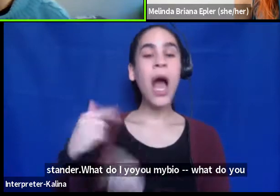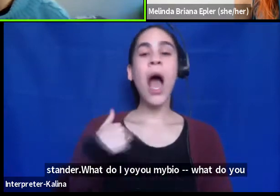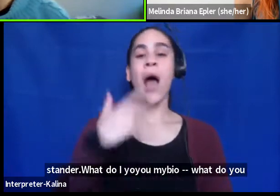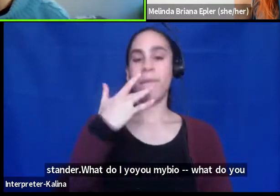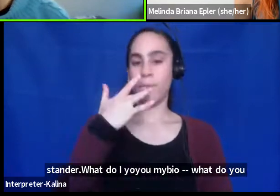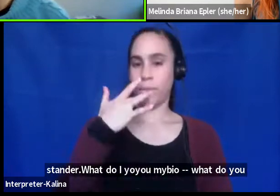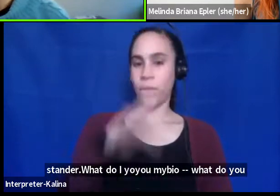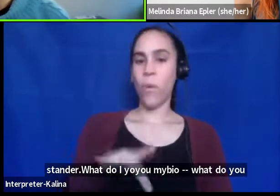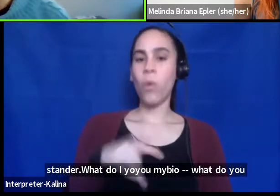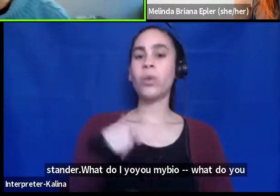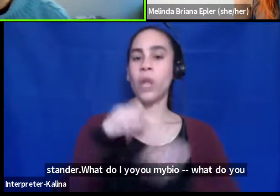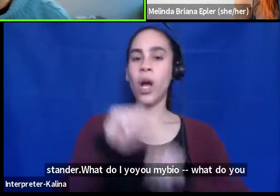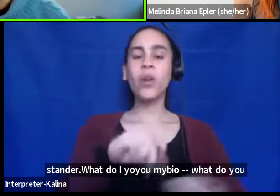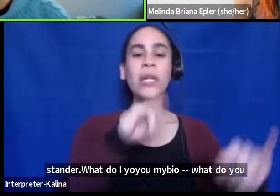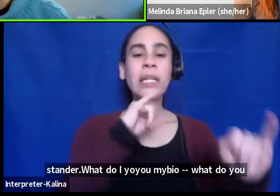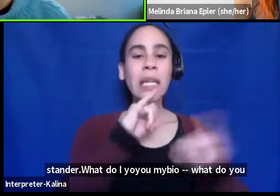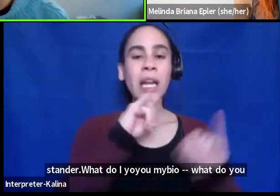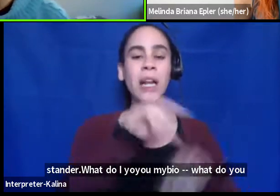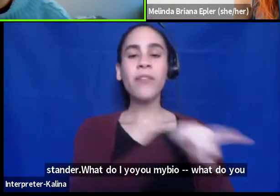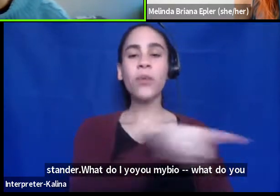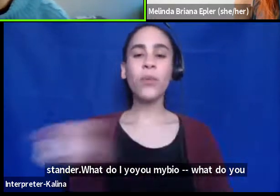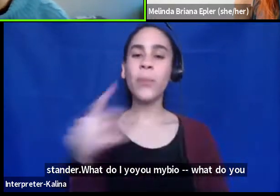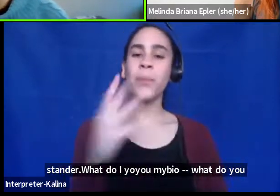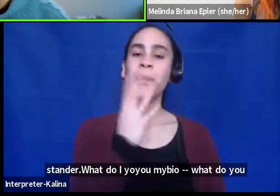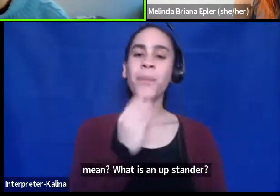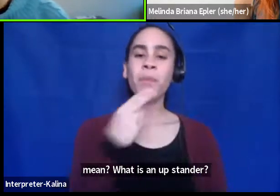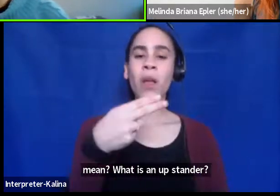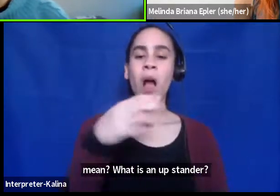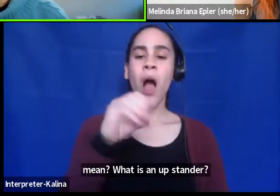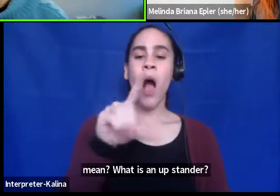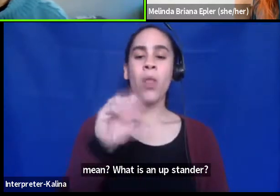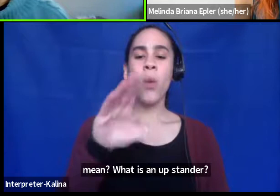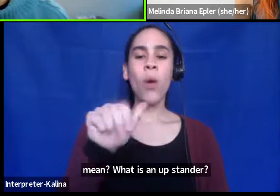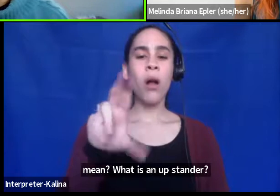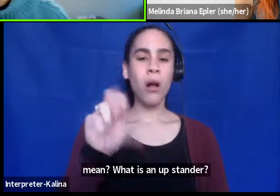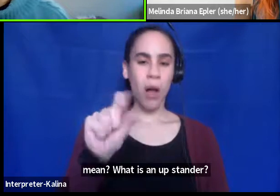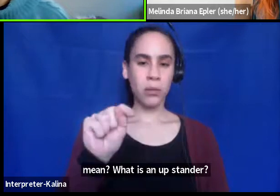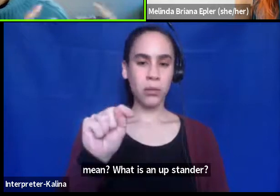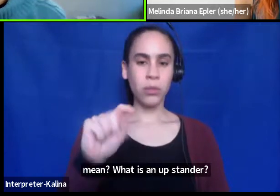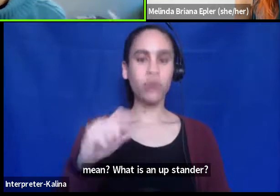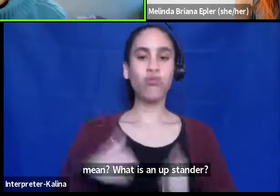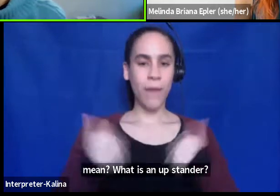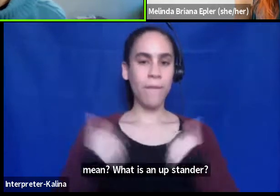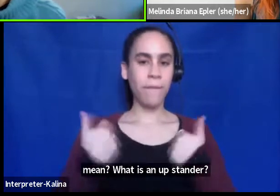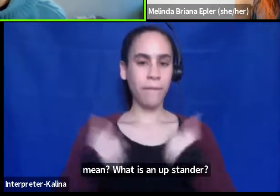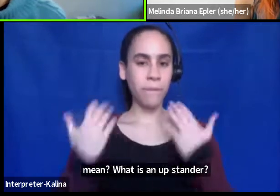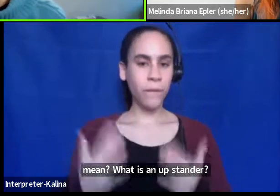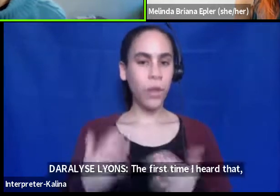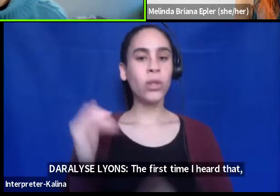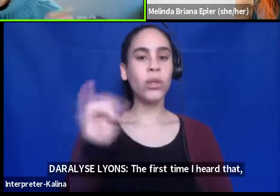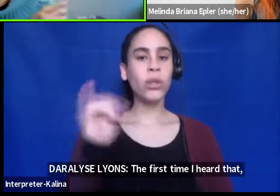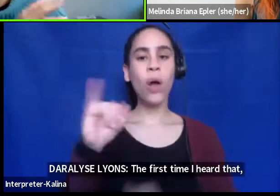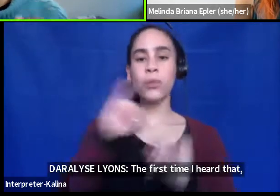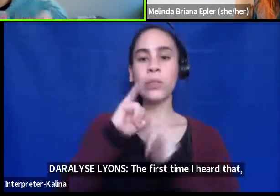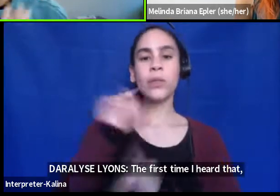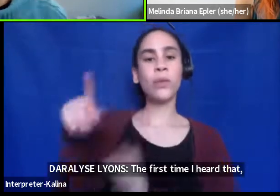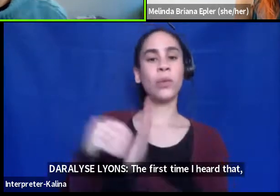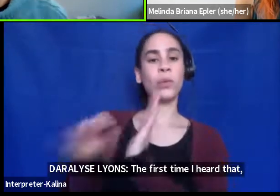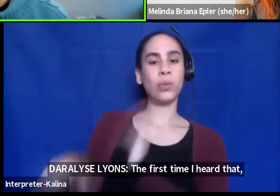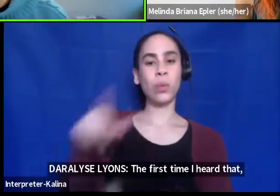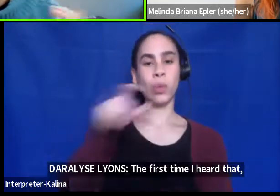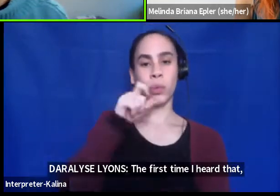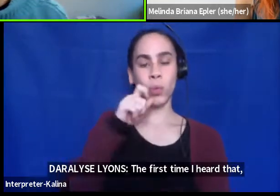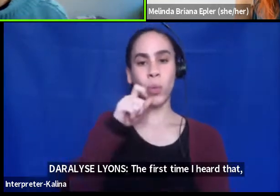to interview a number of Holocaust survivors, and also to interview students who were doing work on